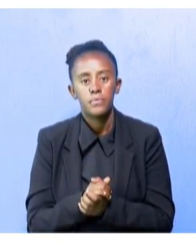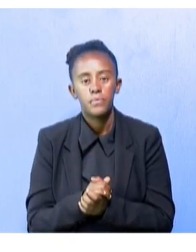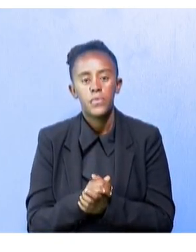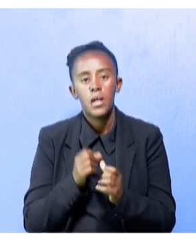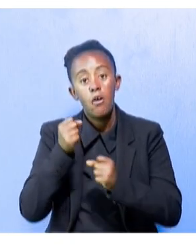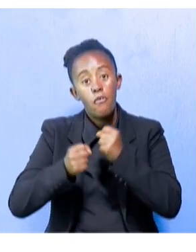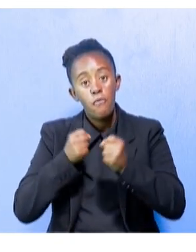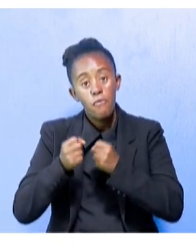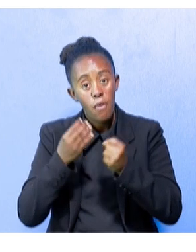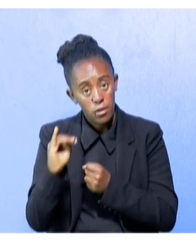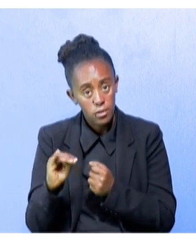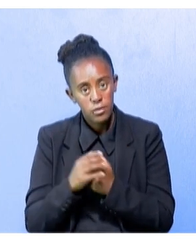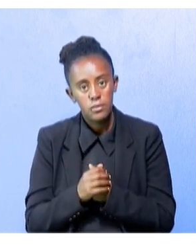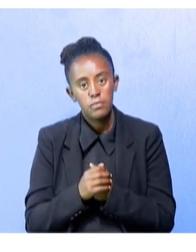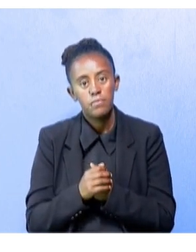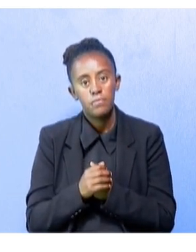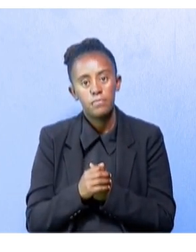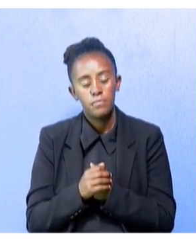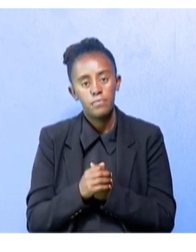running